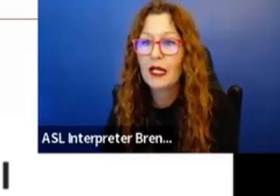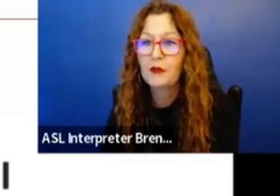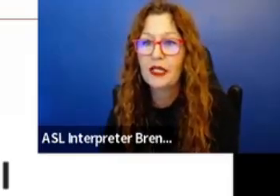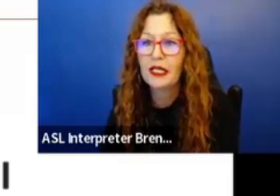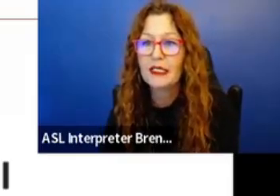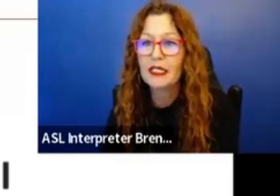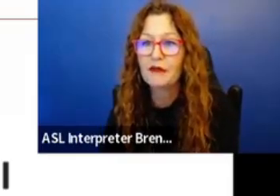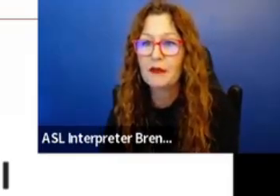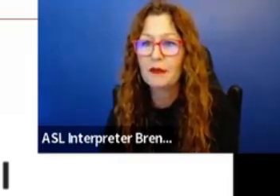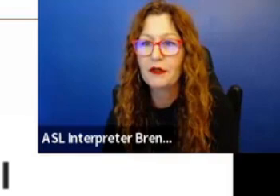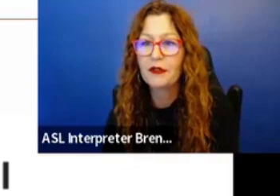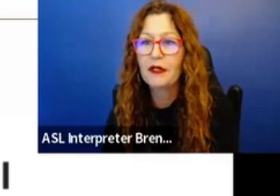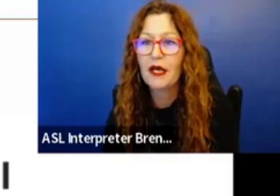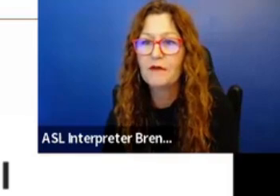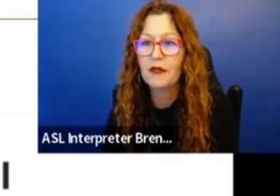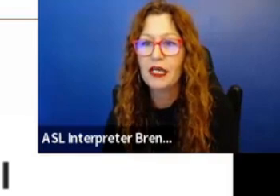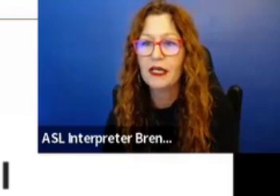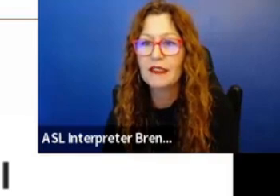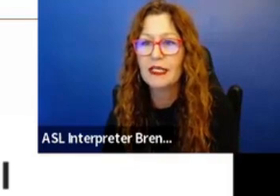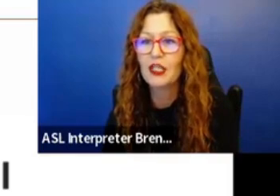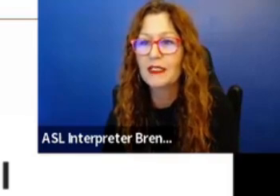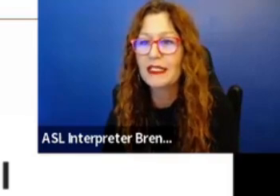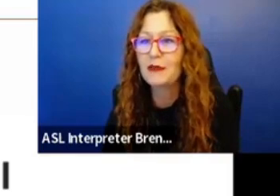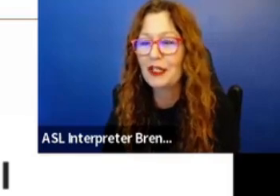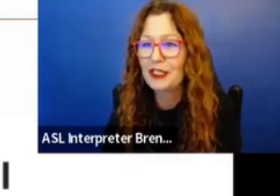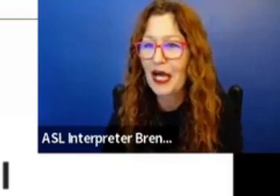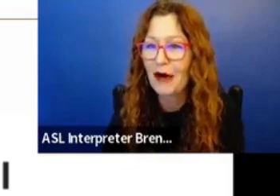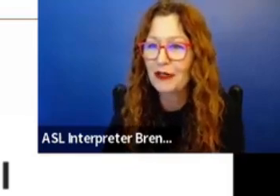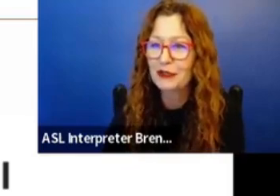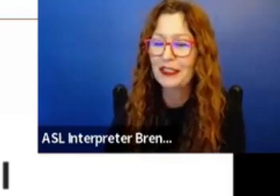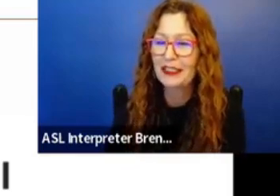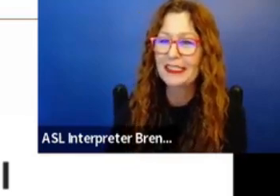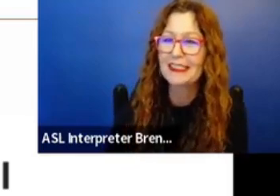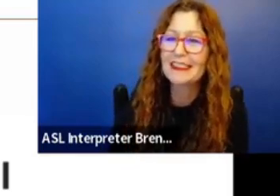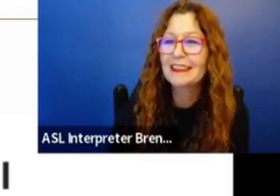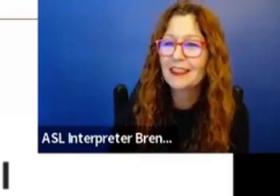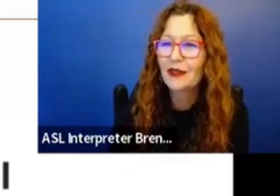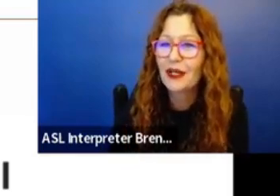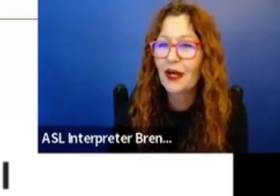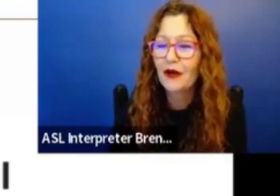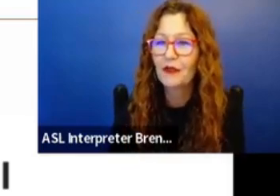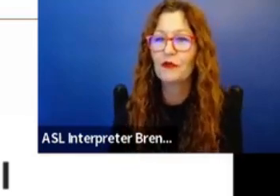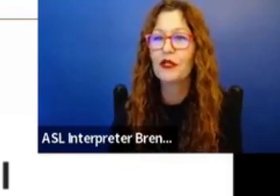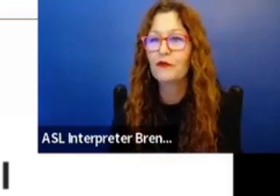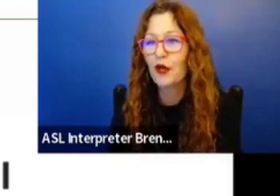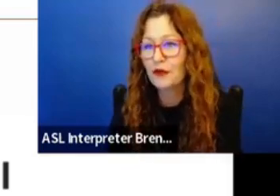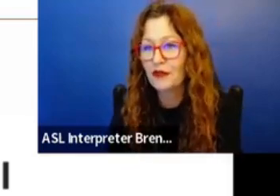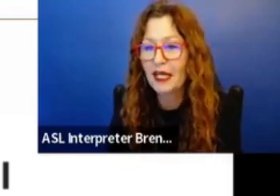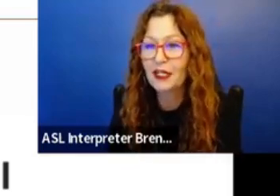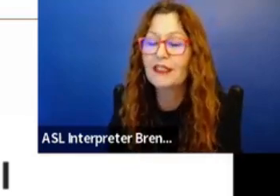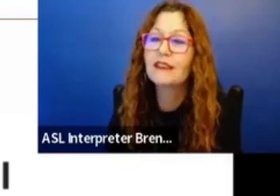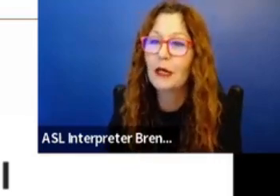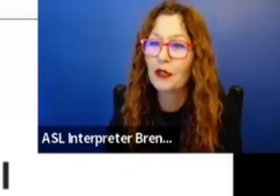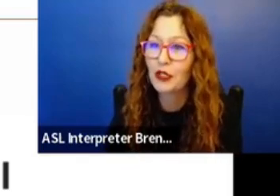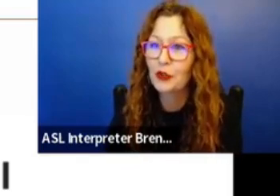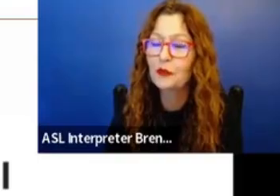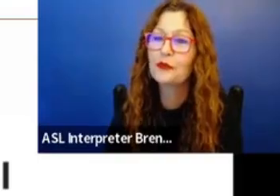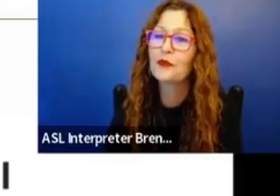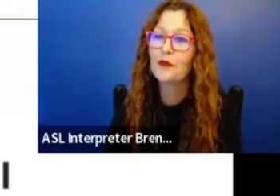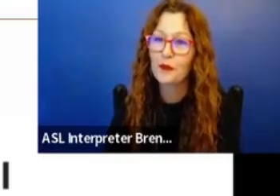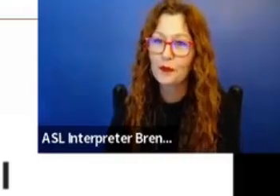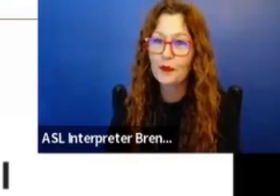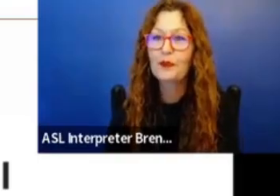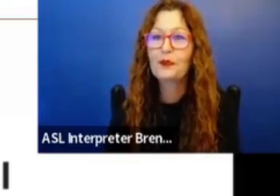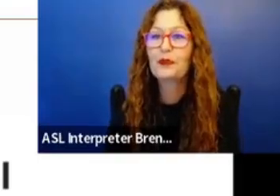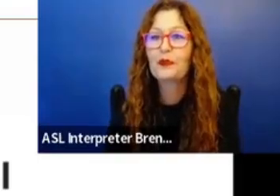U's kind of pretty easy to remember. And V, because it looks similar to how it truly is, the written form of the letter. W.